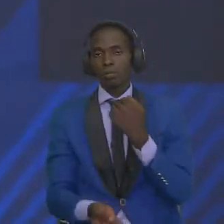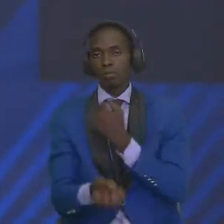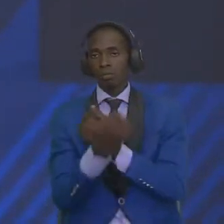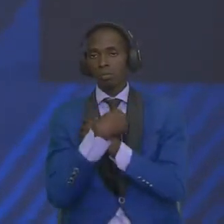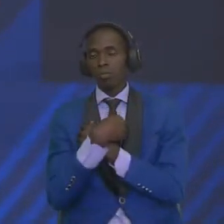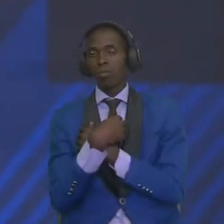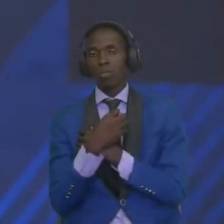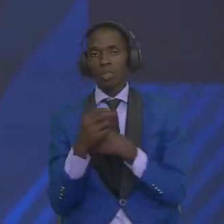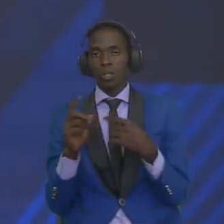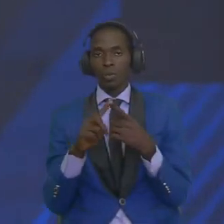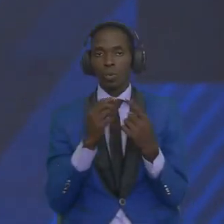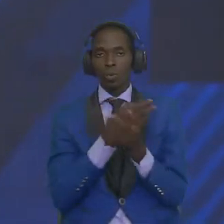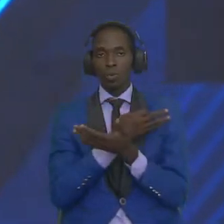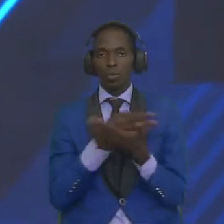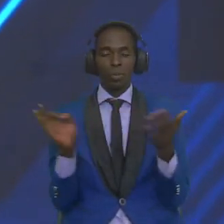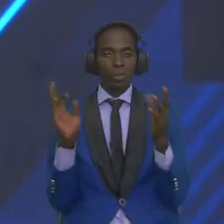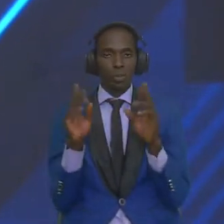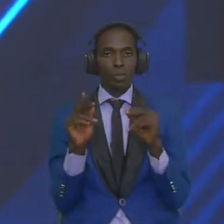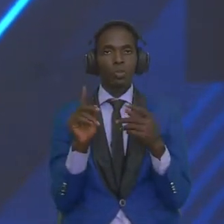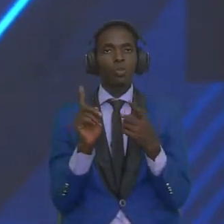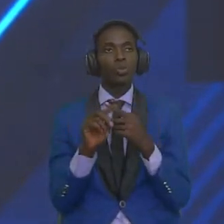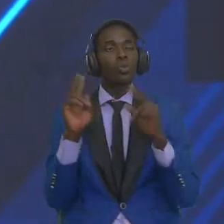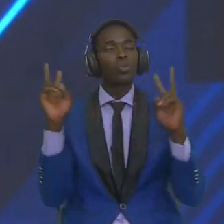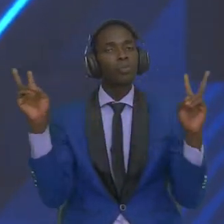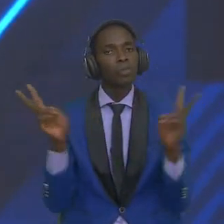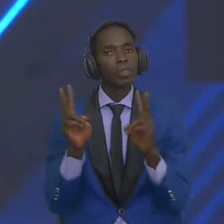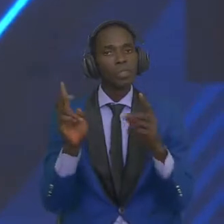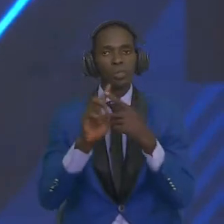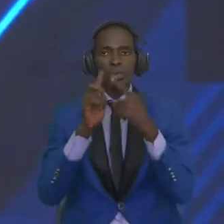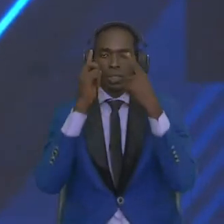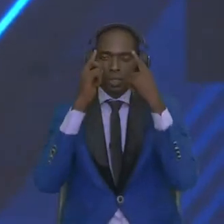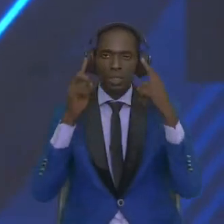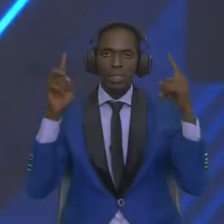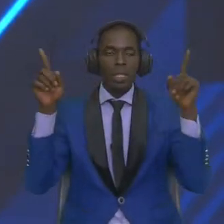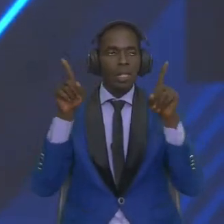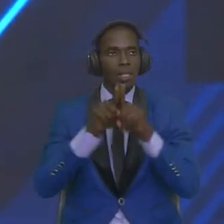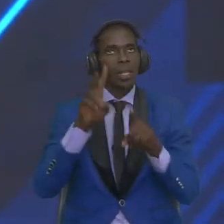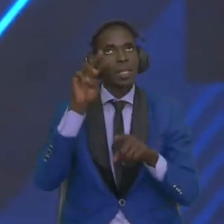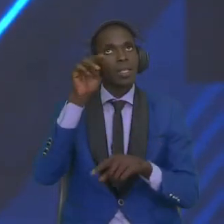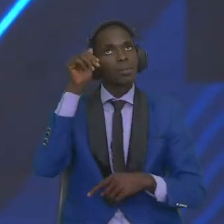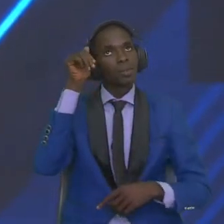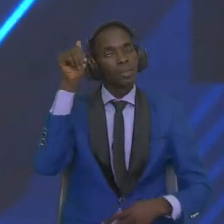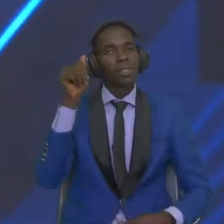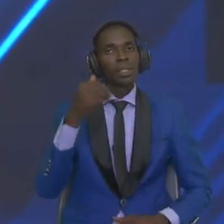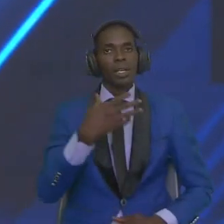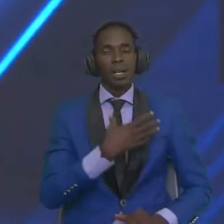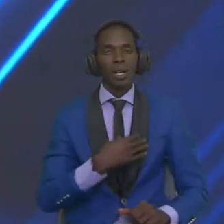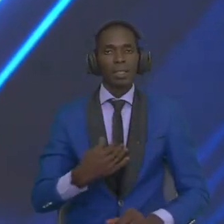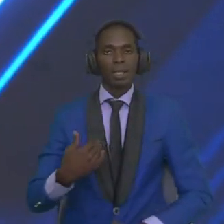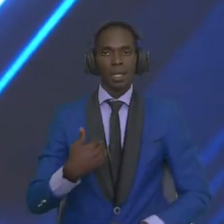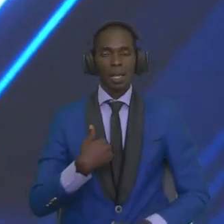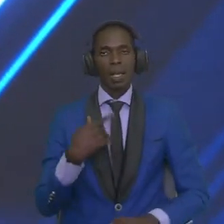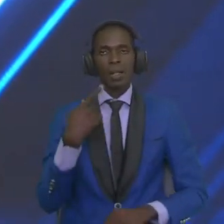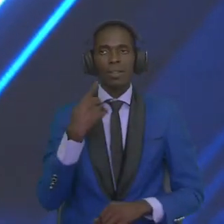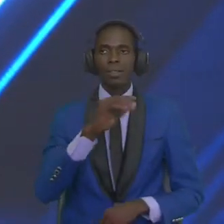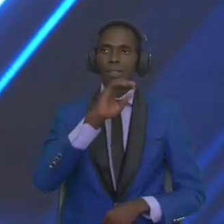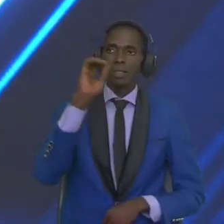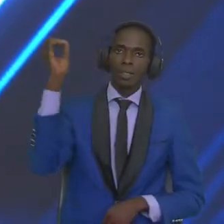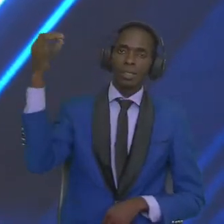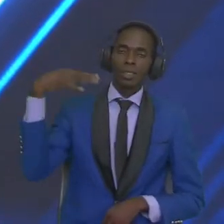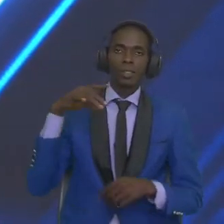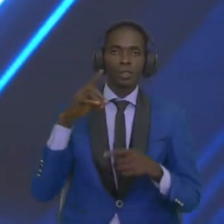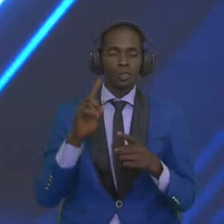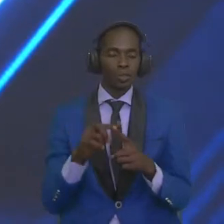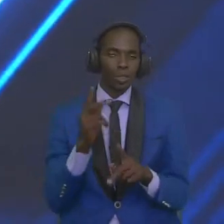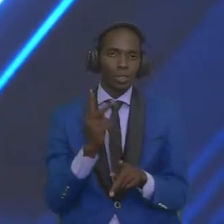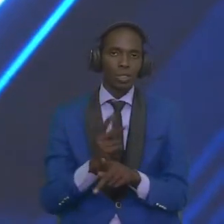failure. He invited us to victory and to success like himself. And he has the grace to